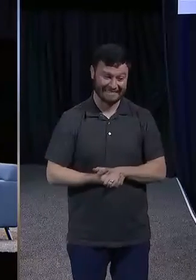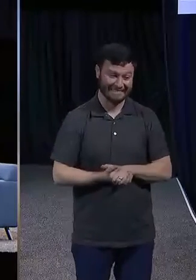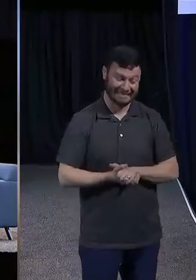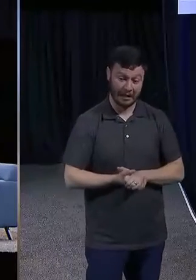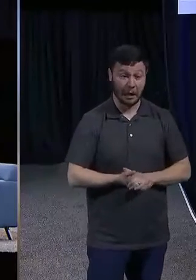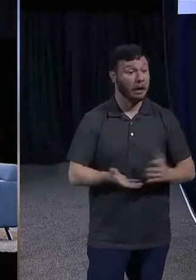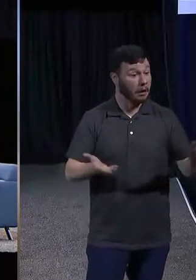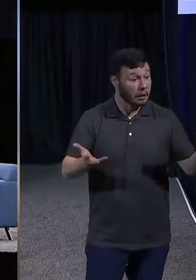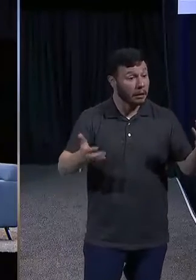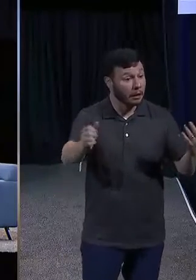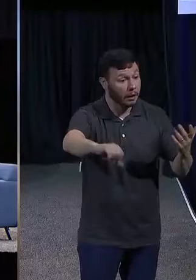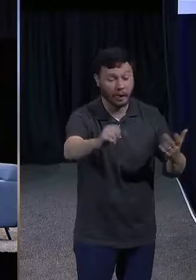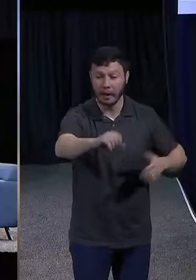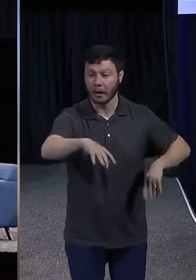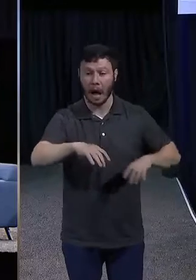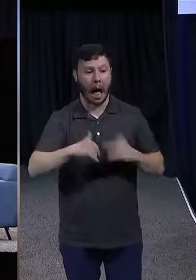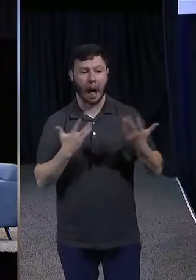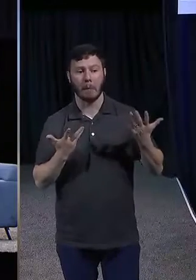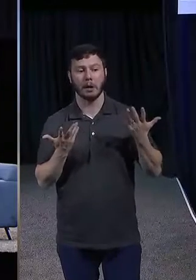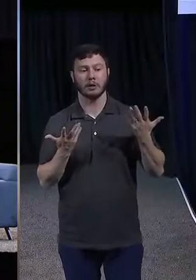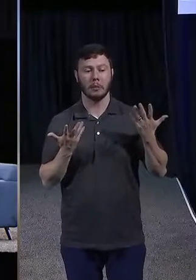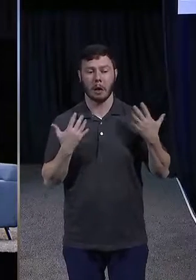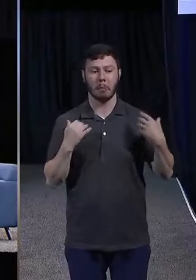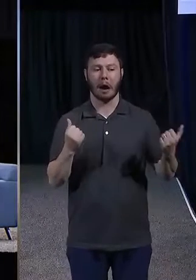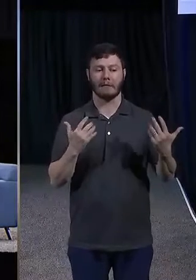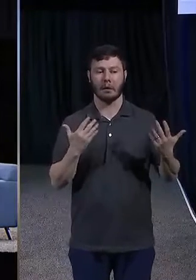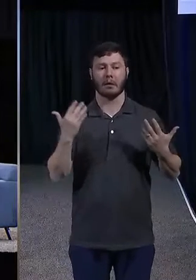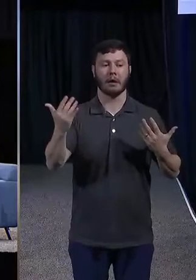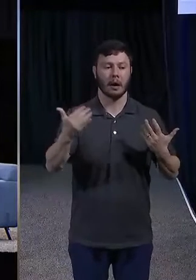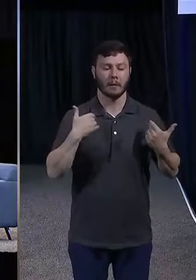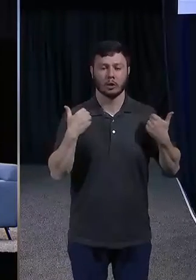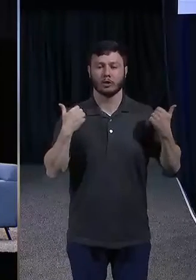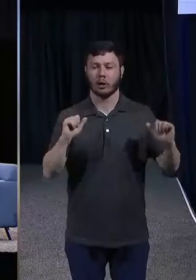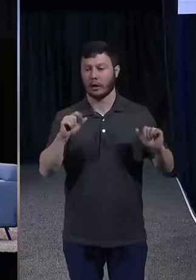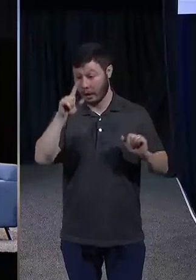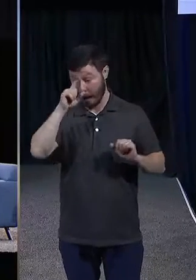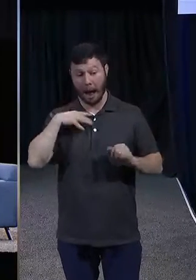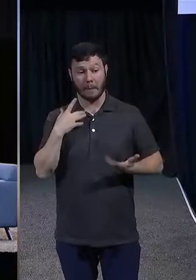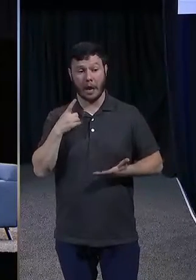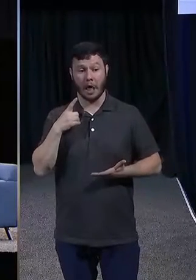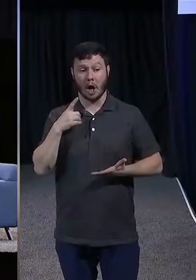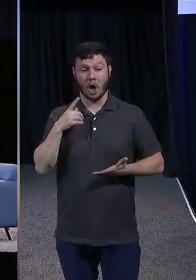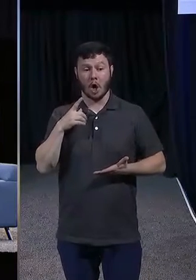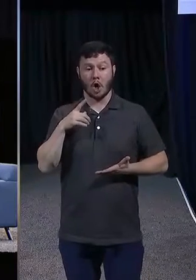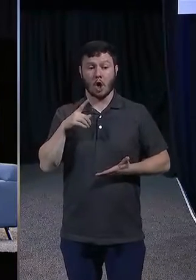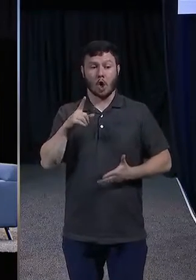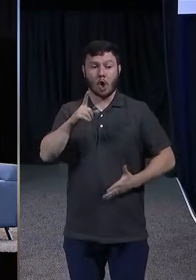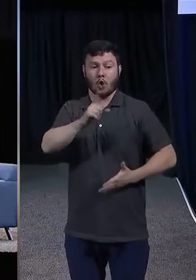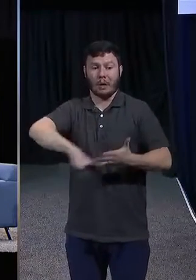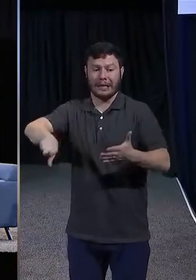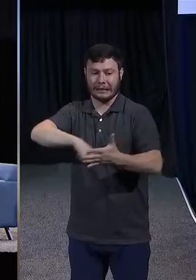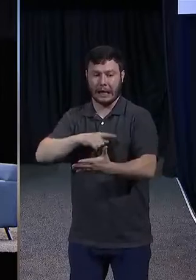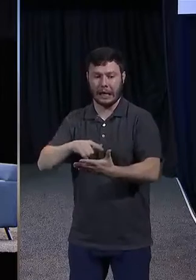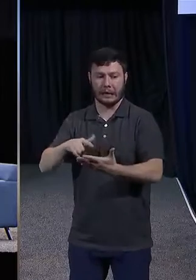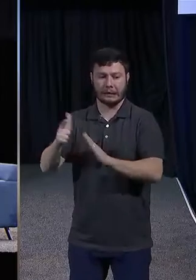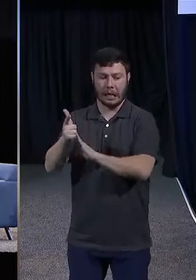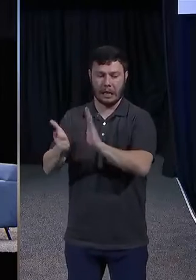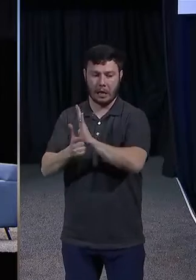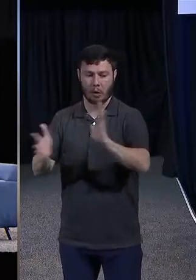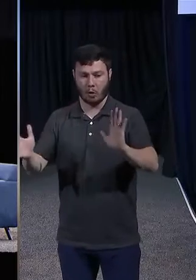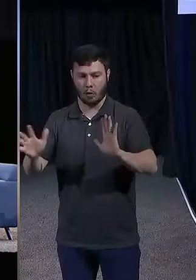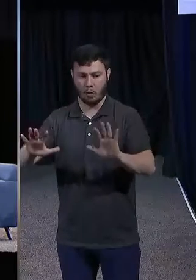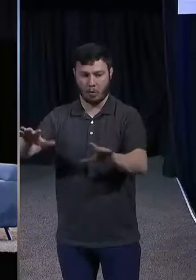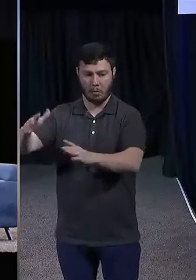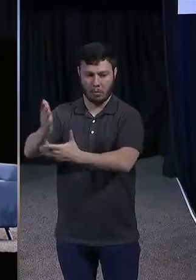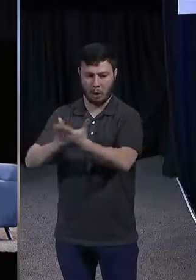And that is, I'm going to go out on a limb. I think I'm going to do it this way. I'm going to criticize the legal academy and see if it's true of